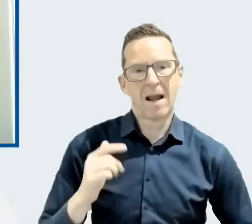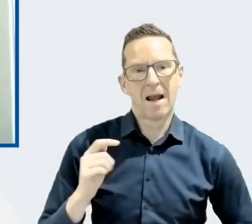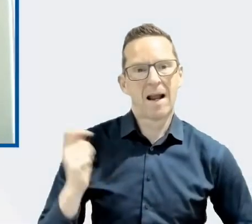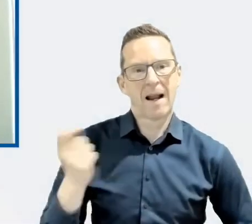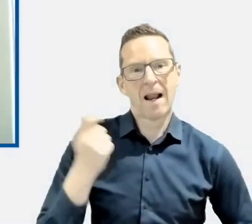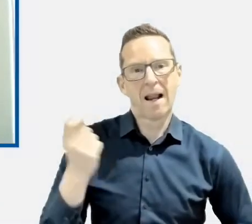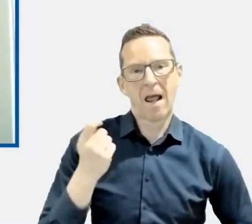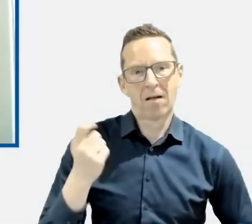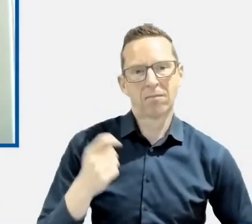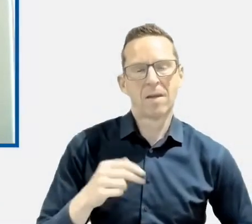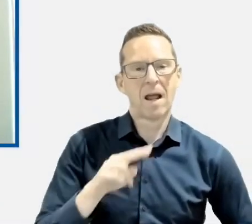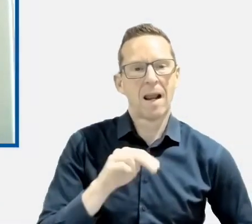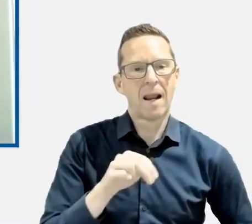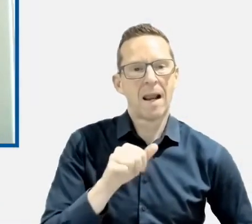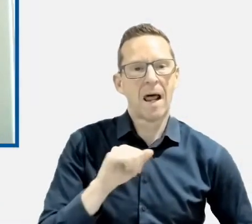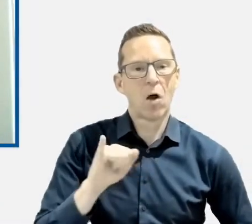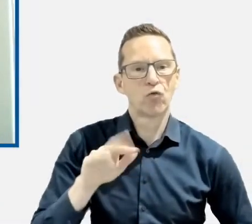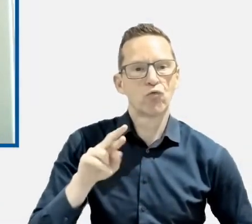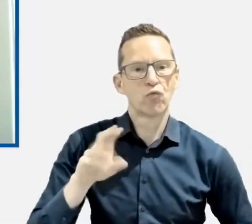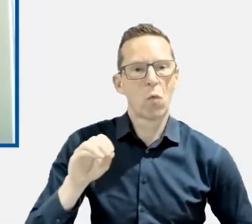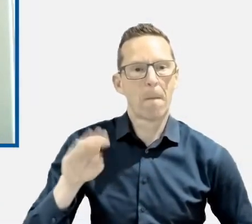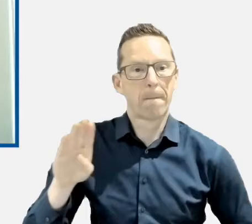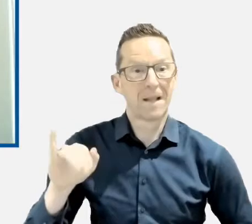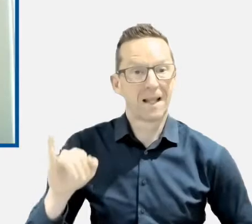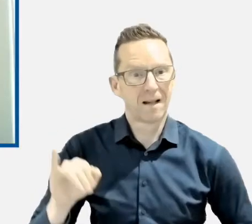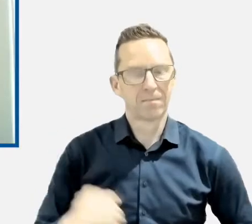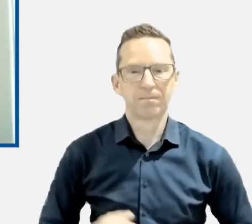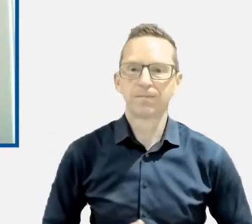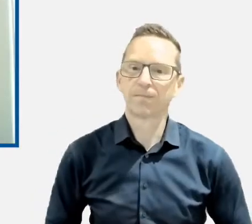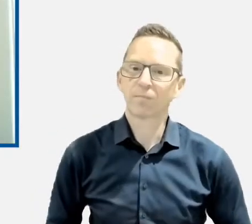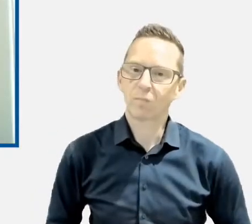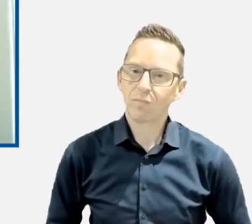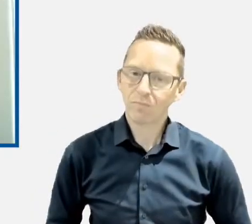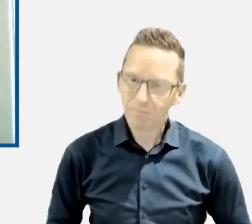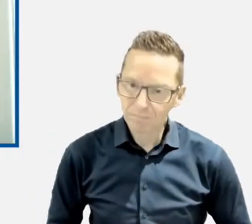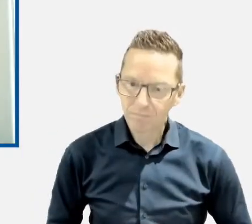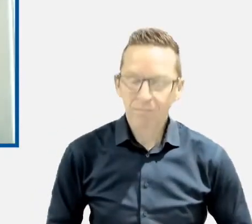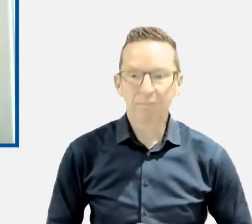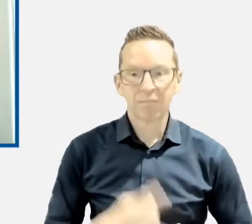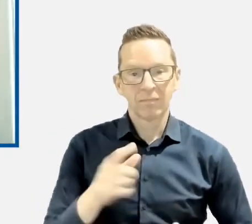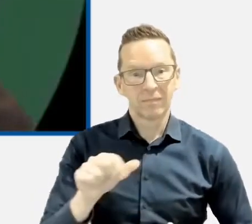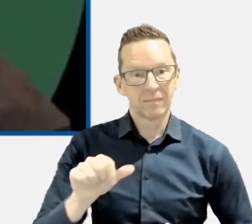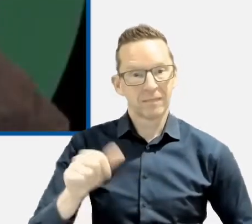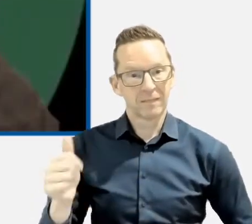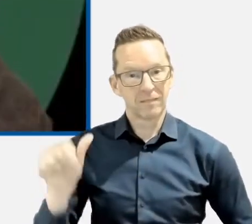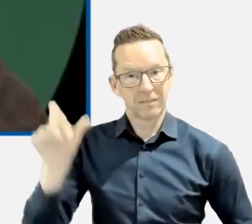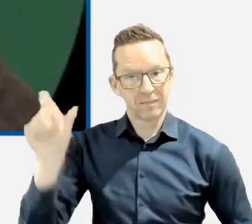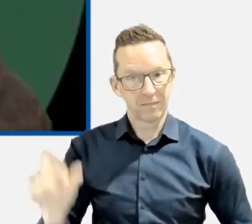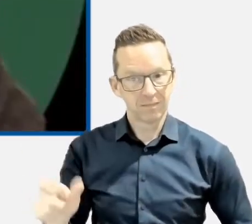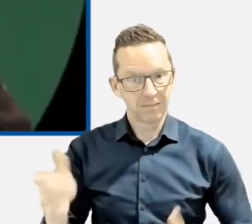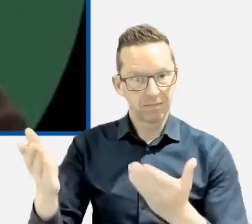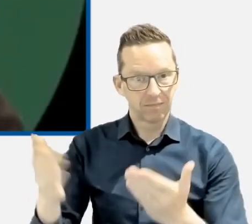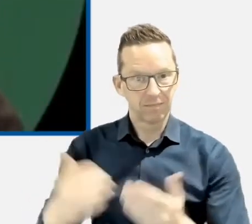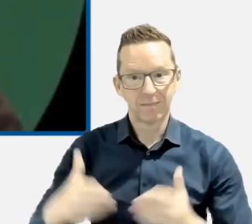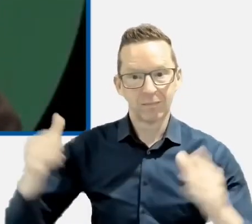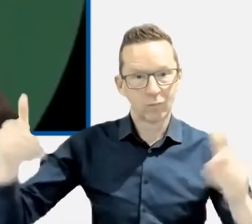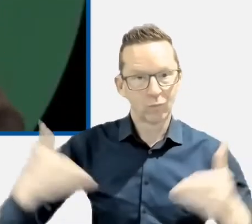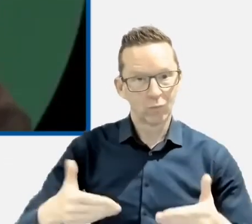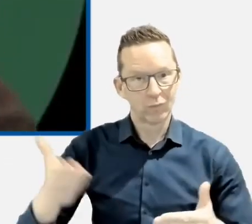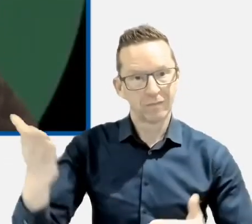not least, we have Cynthia Eswatini. Please introduce yourself. Thank you very